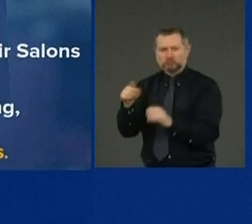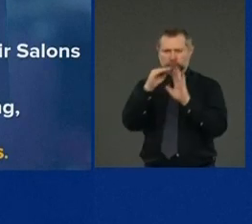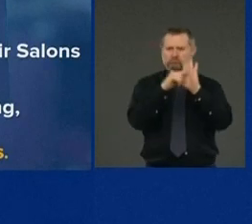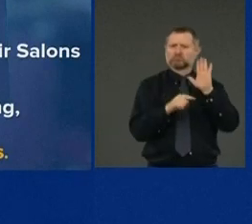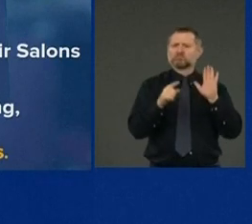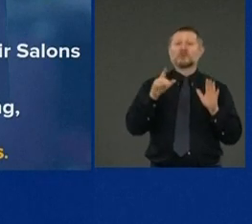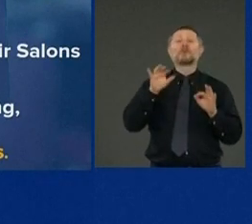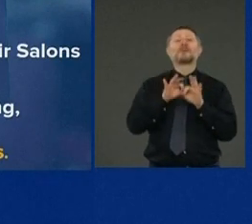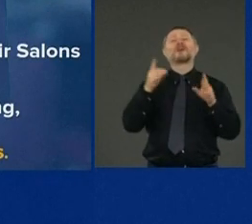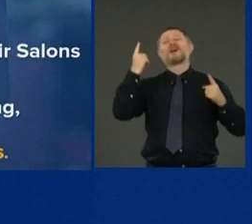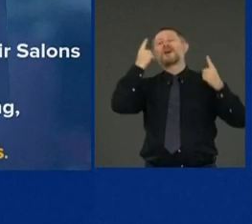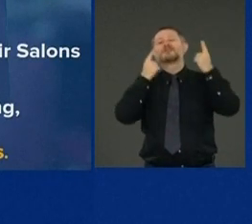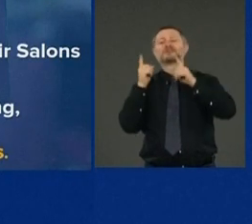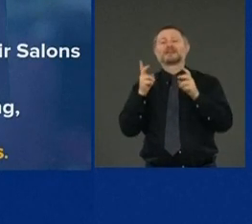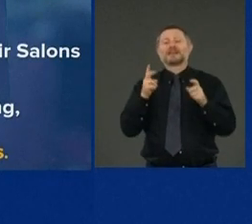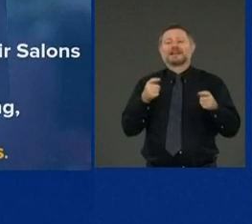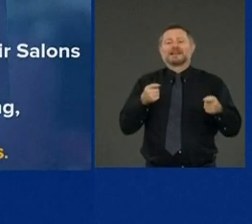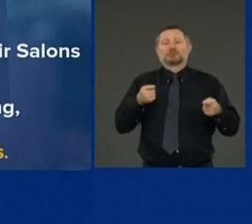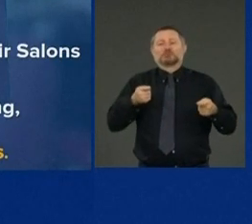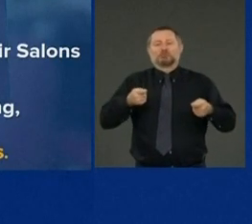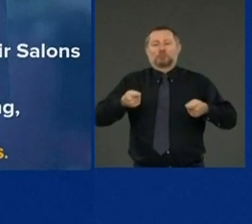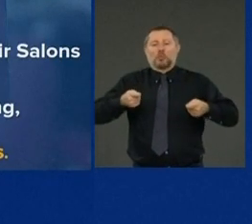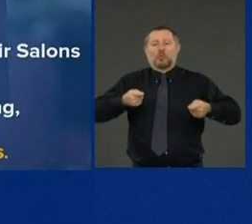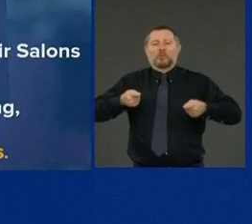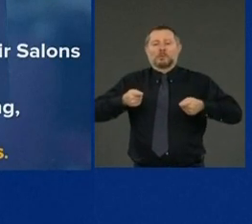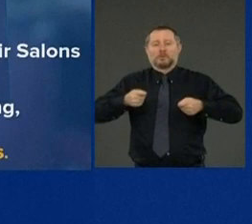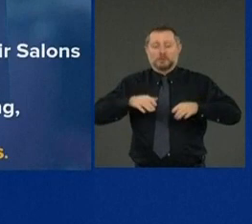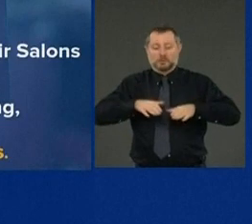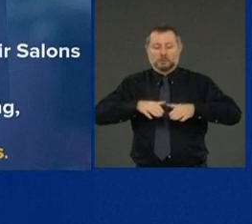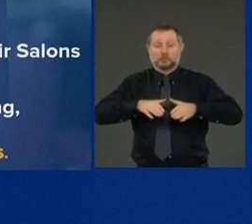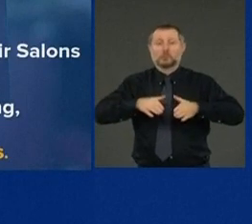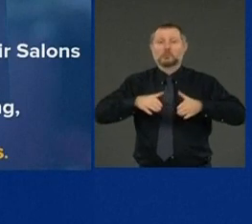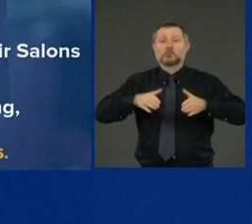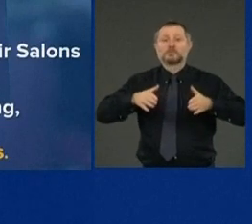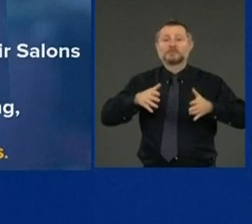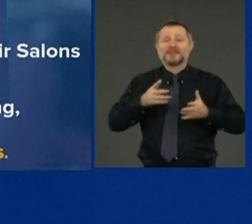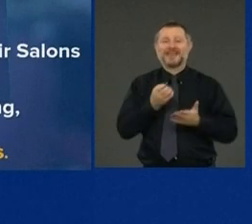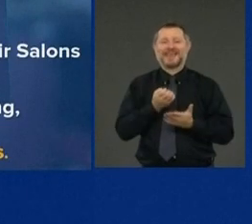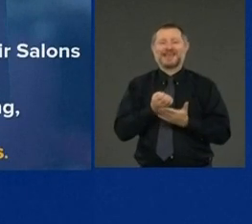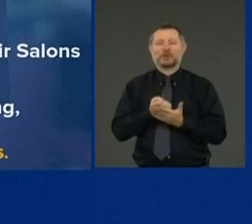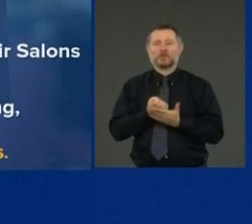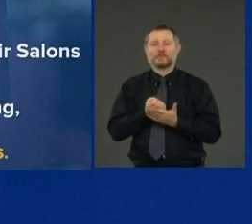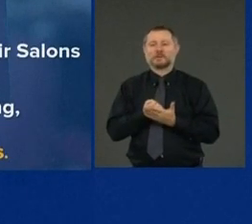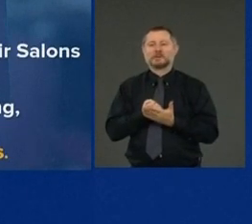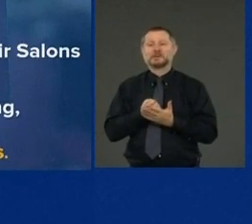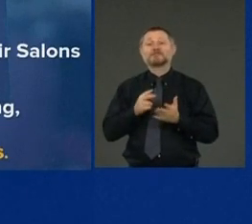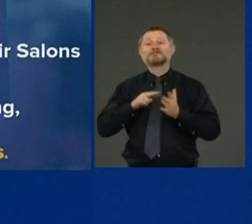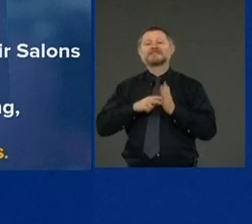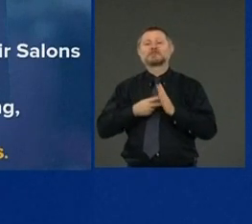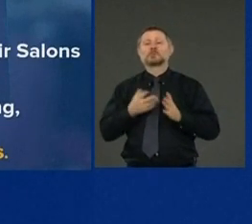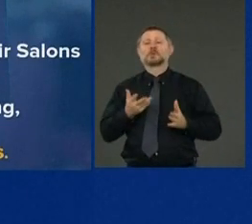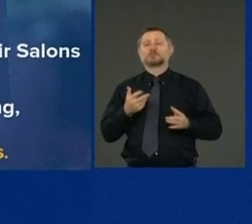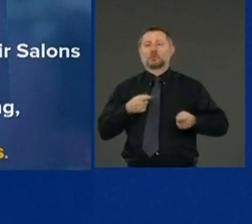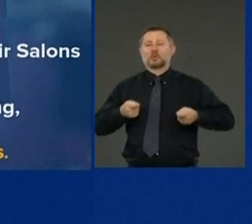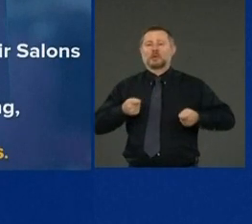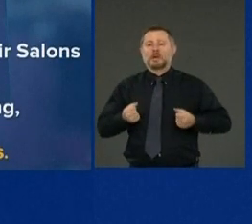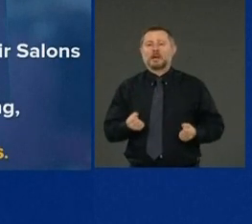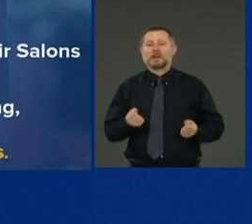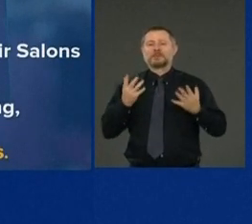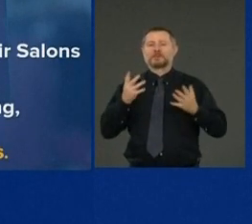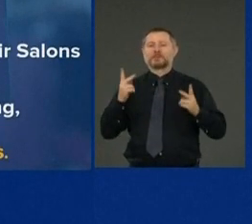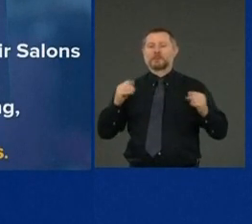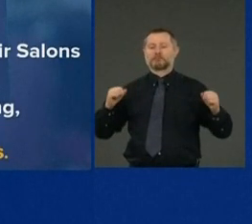controlled opening of the economy. It controls how many people are introduced into the